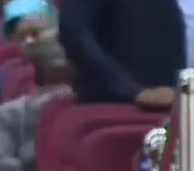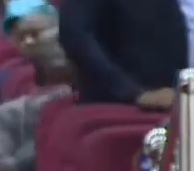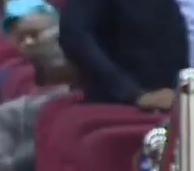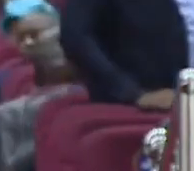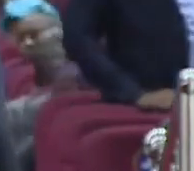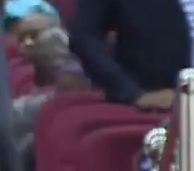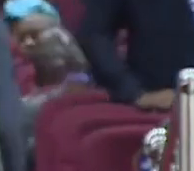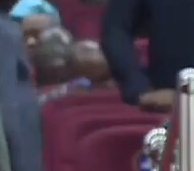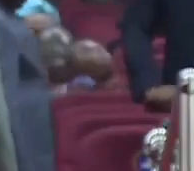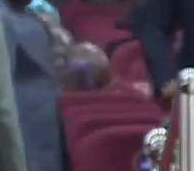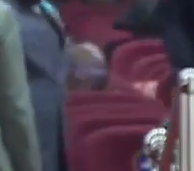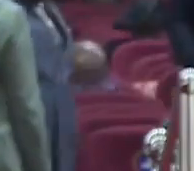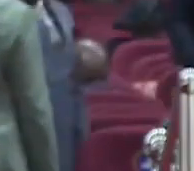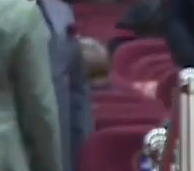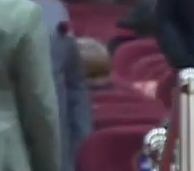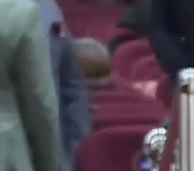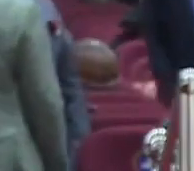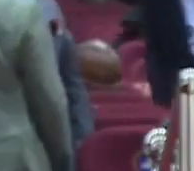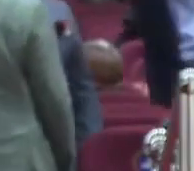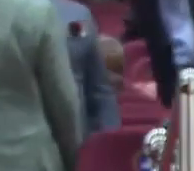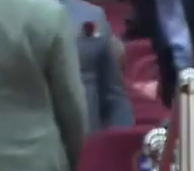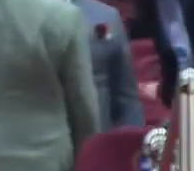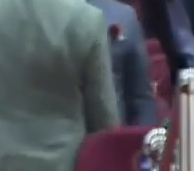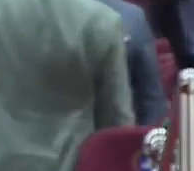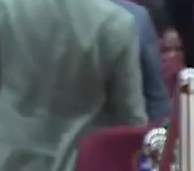is already enlarged